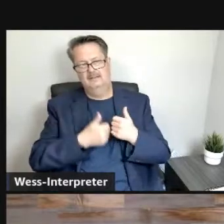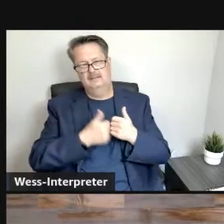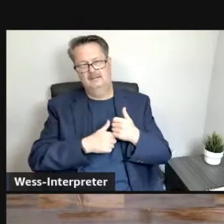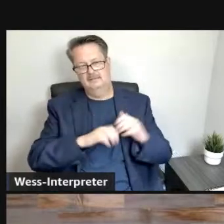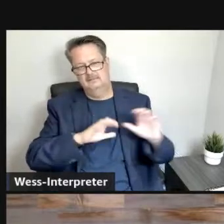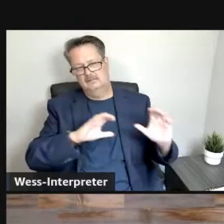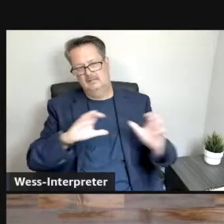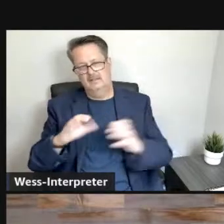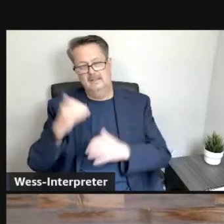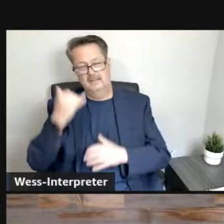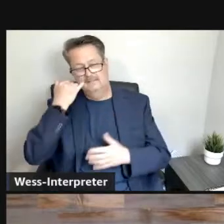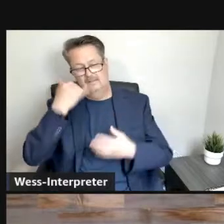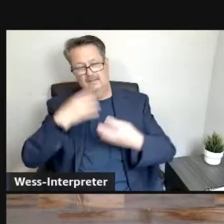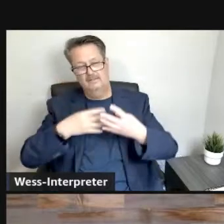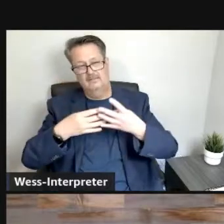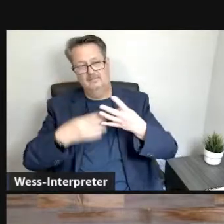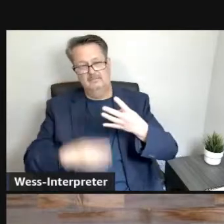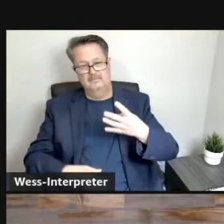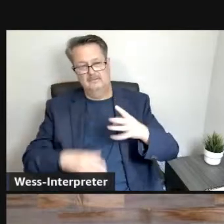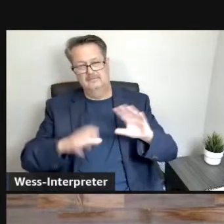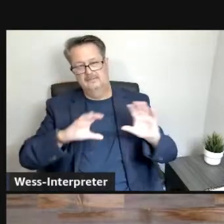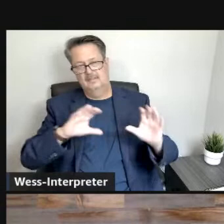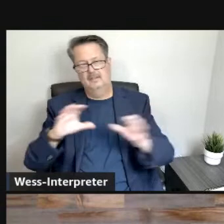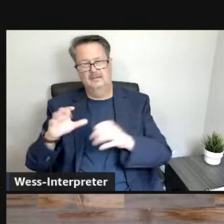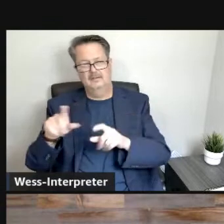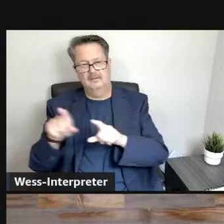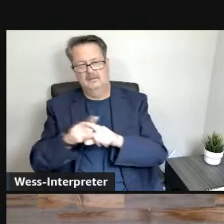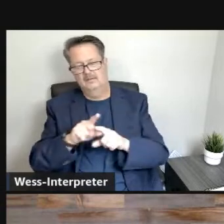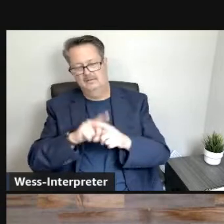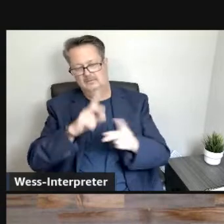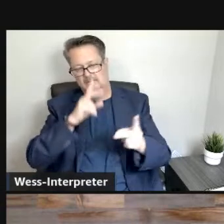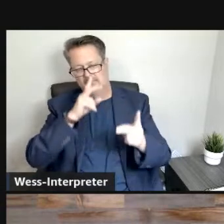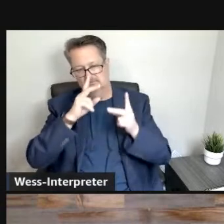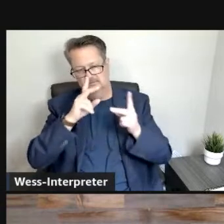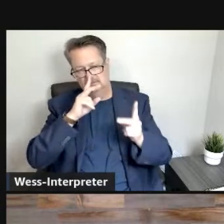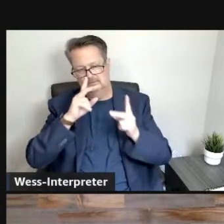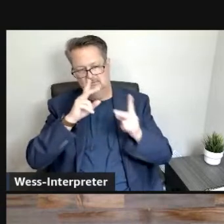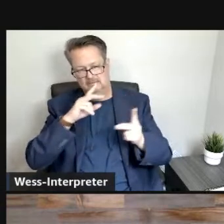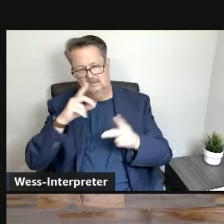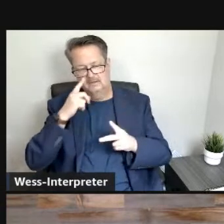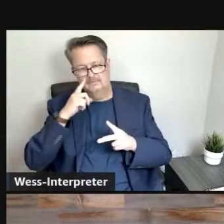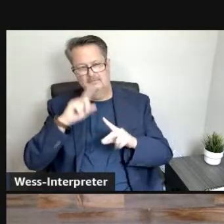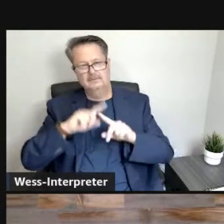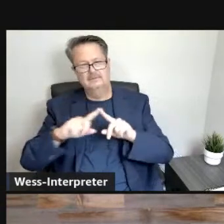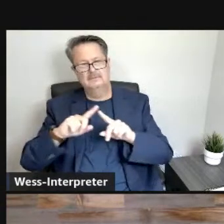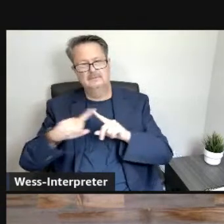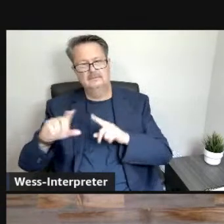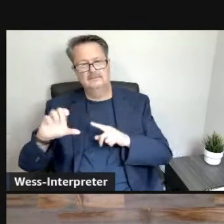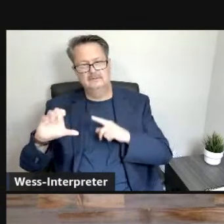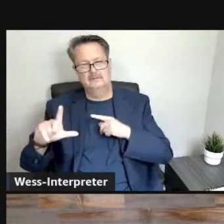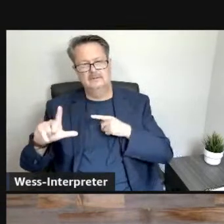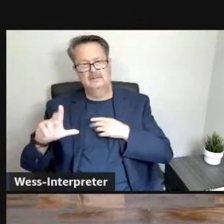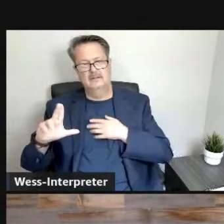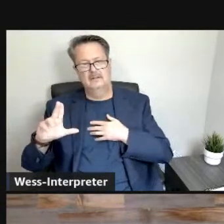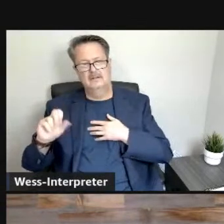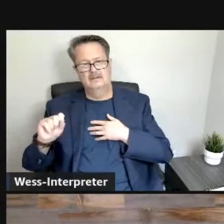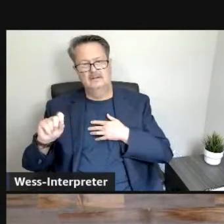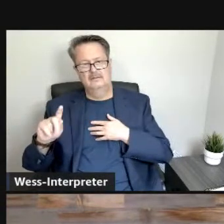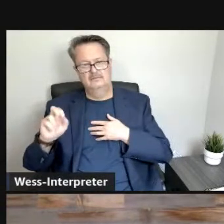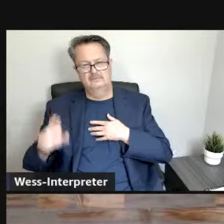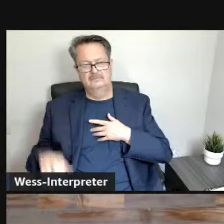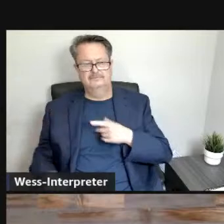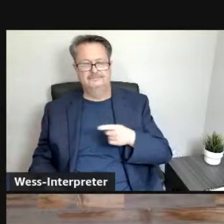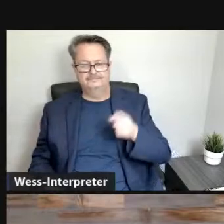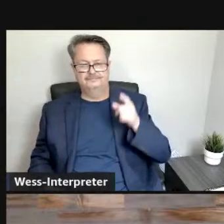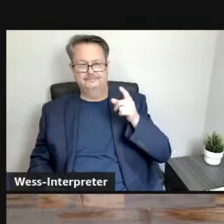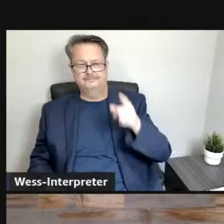clusters, you can also visualize it for different clusters. So here you also